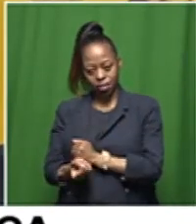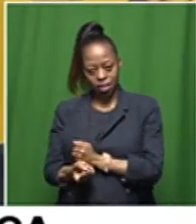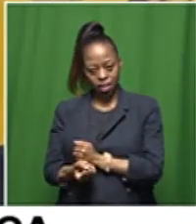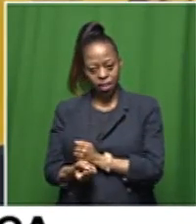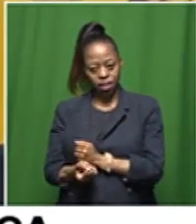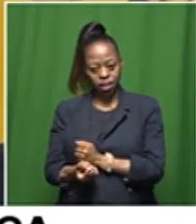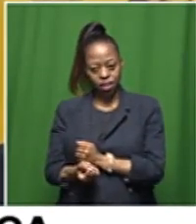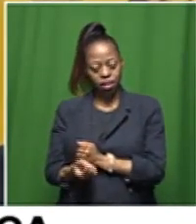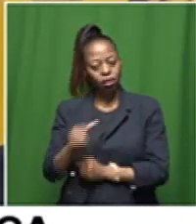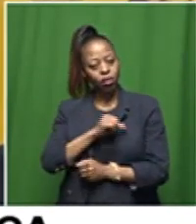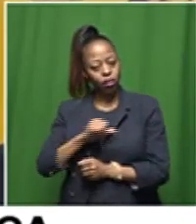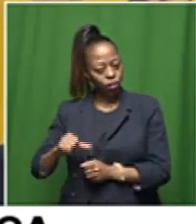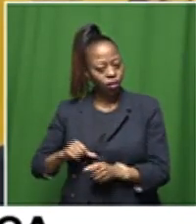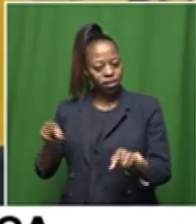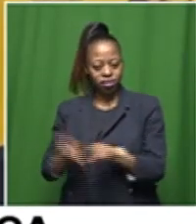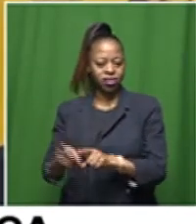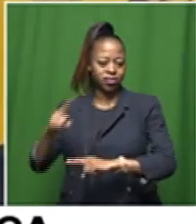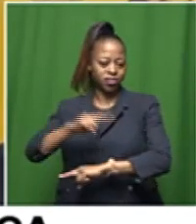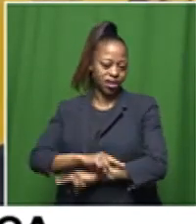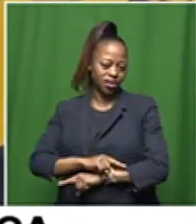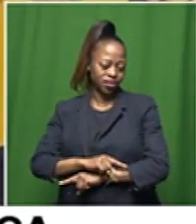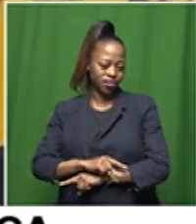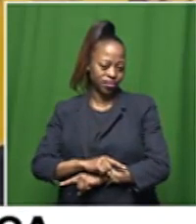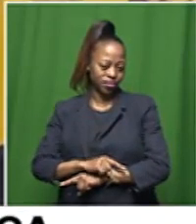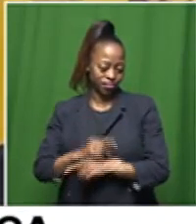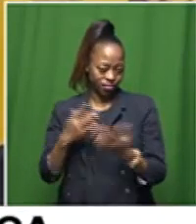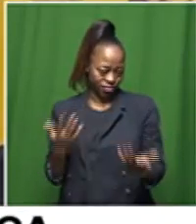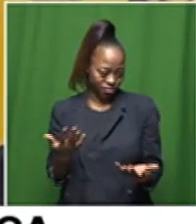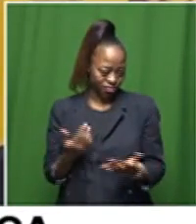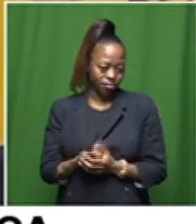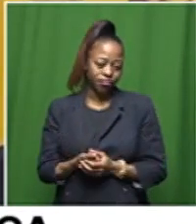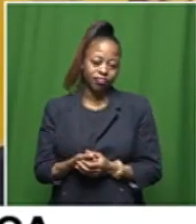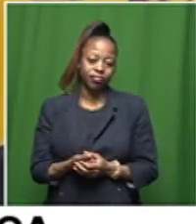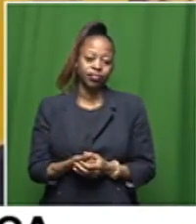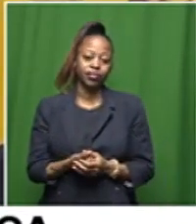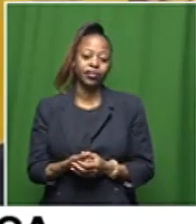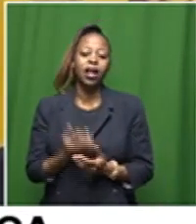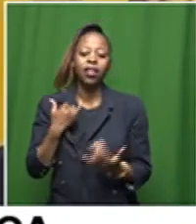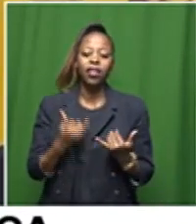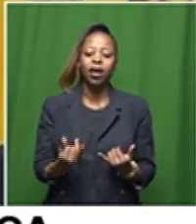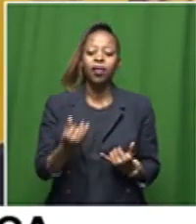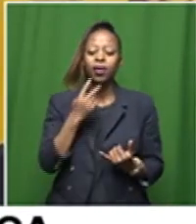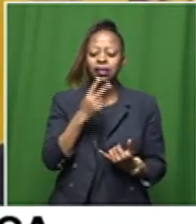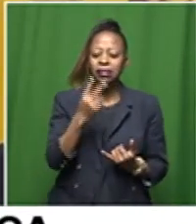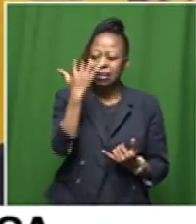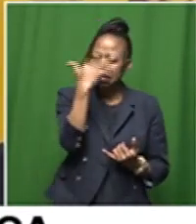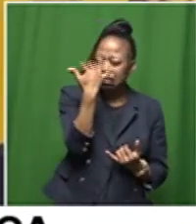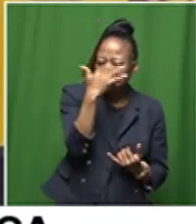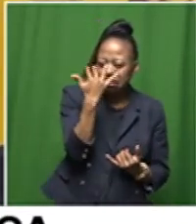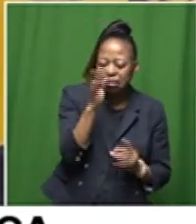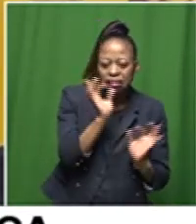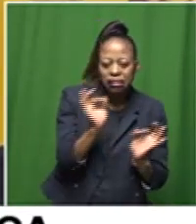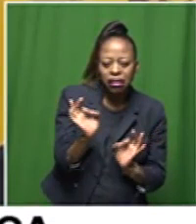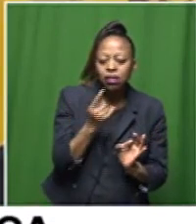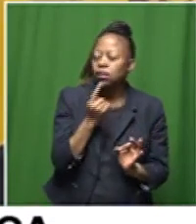accident, we get operated on the same day. When I start to see blurred vision and I'm